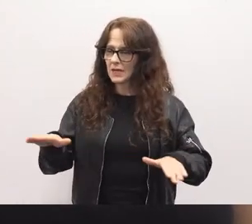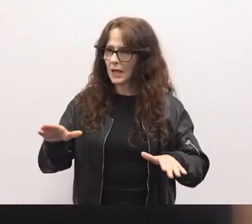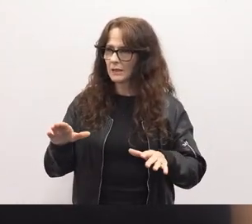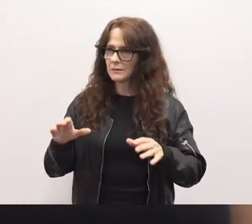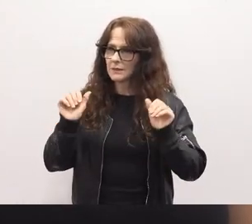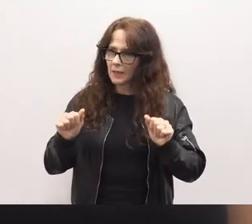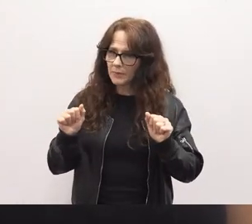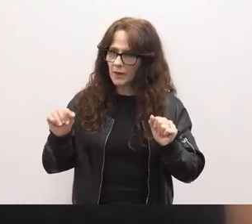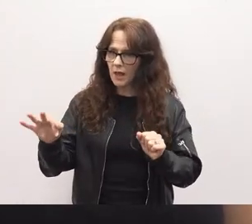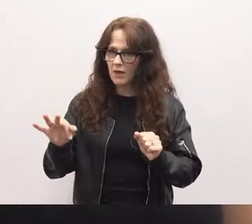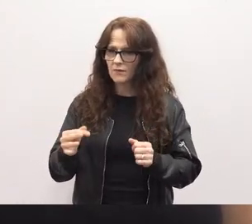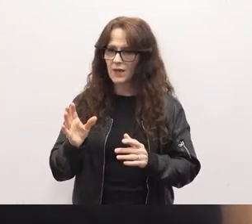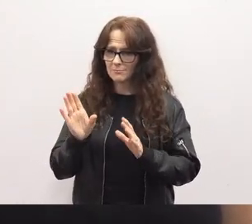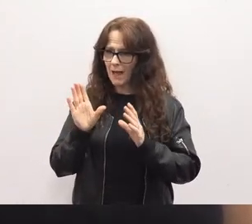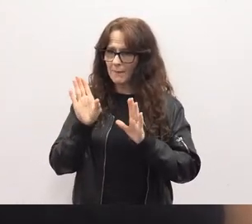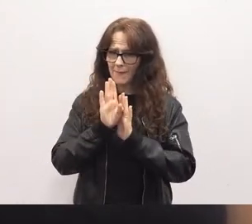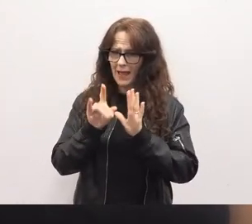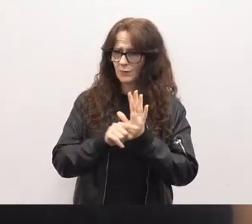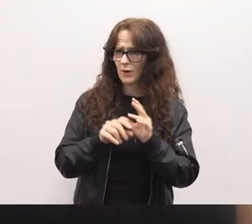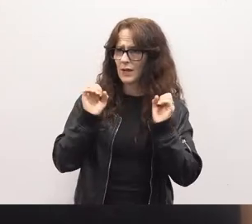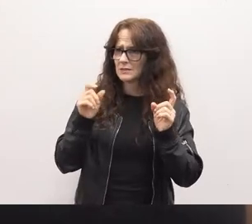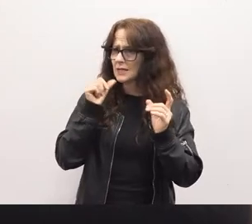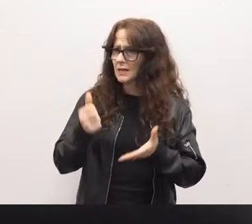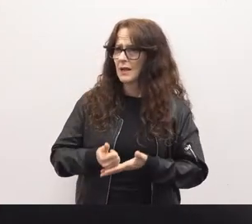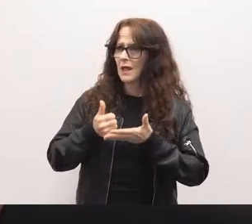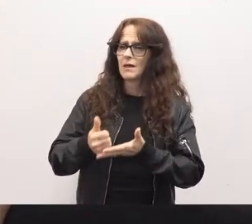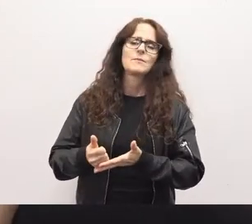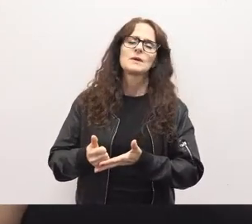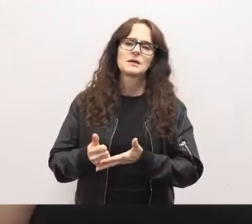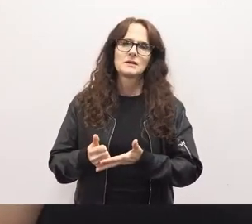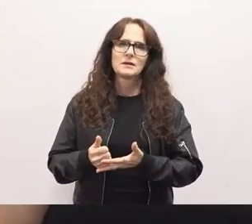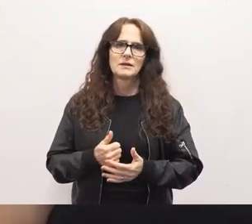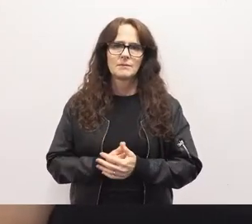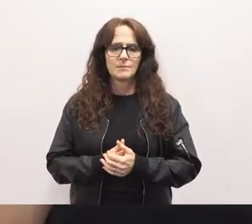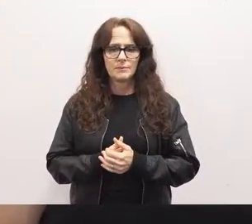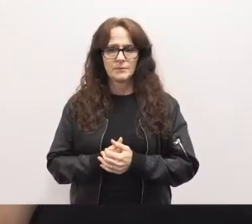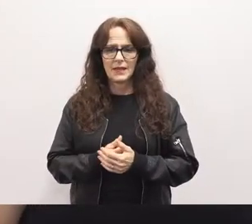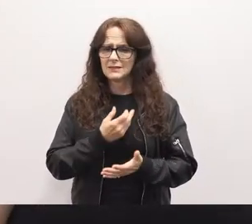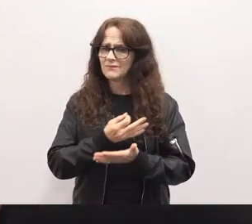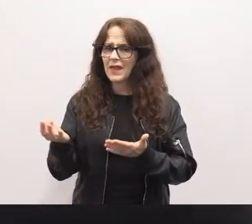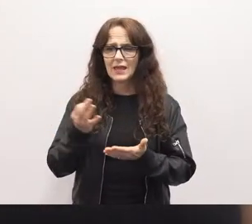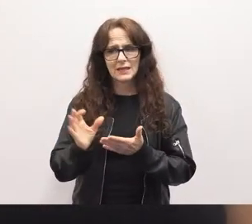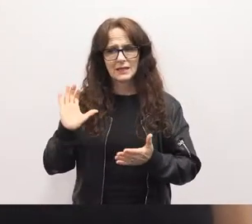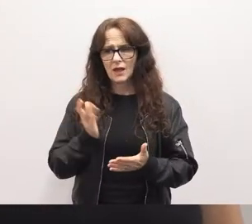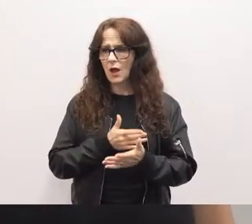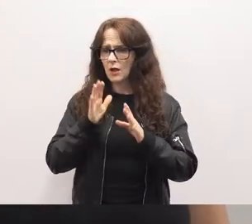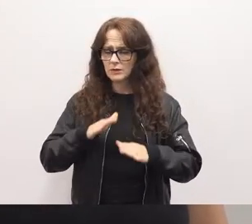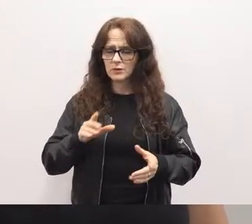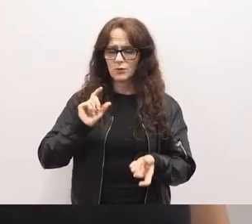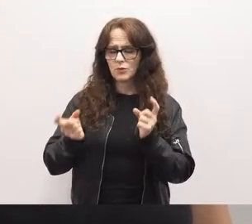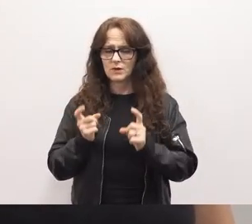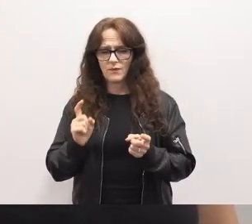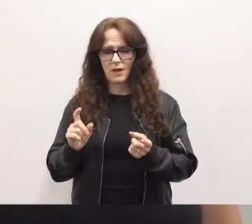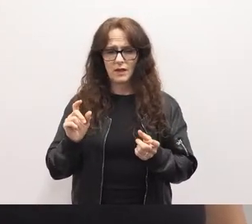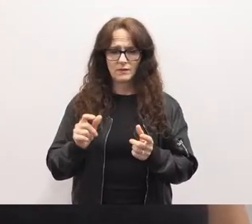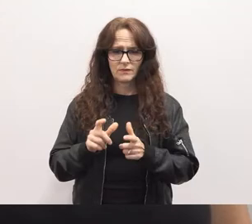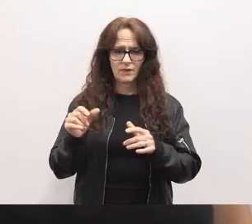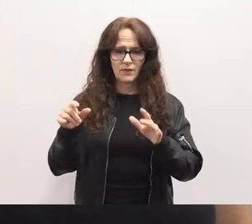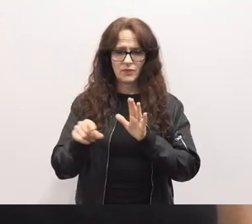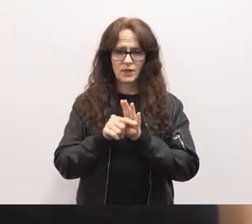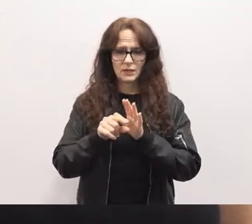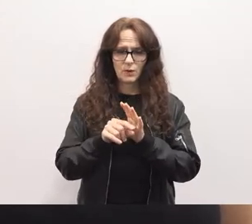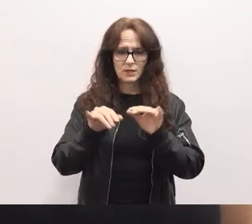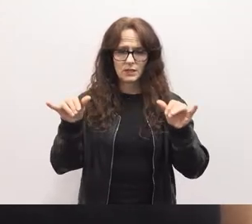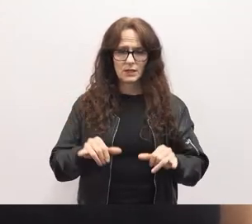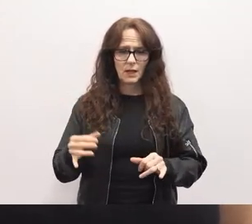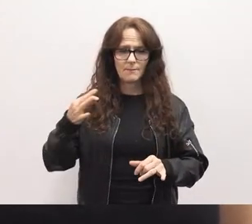background, too, did not count. The grading system is failing our children, and I'm asking you to revise and agree and reform this grading system so it will benefit